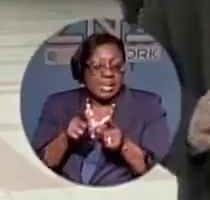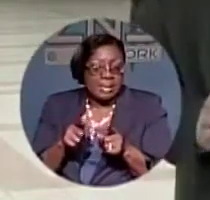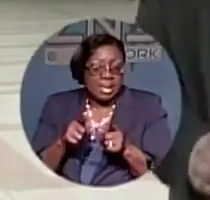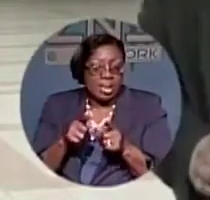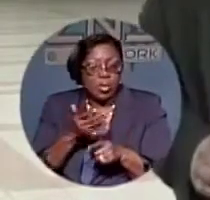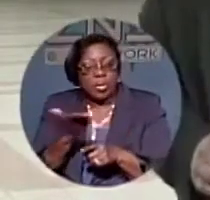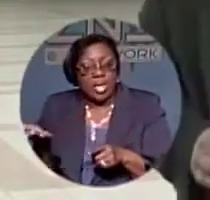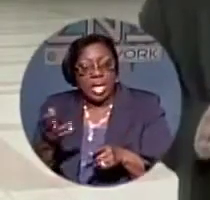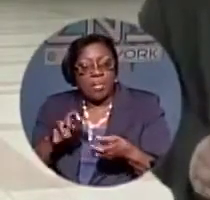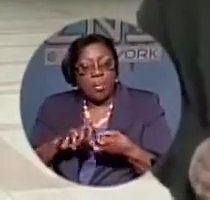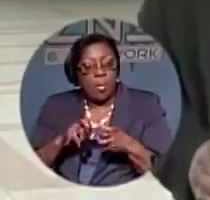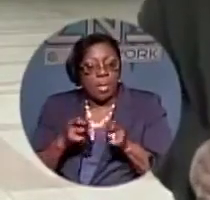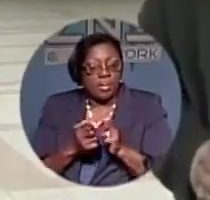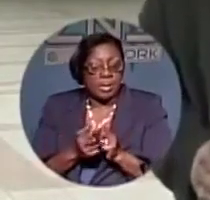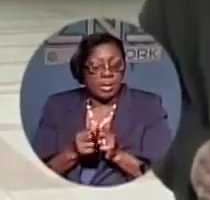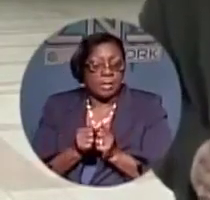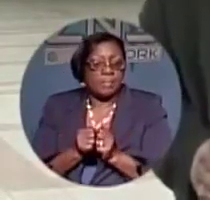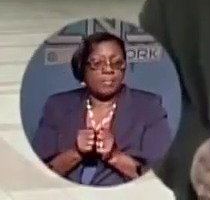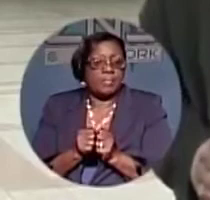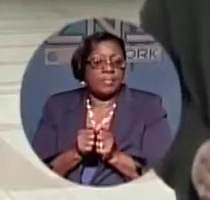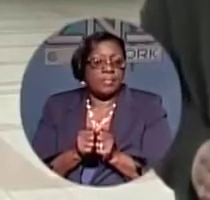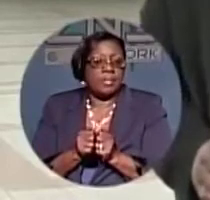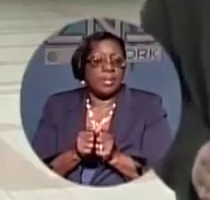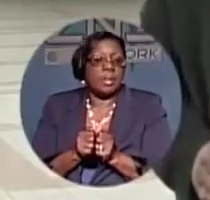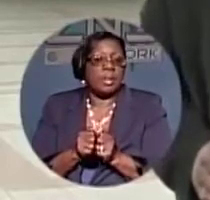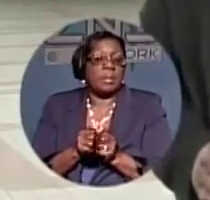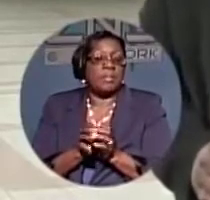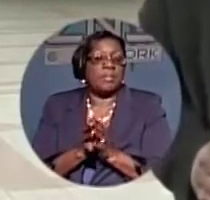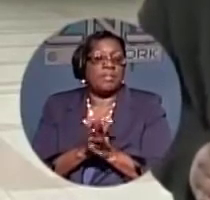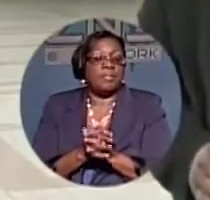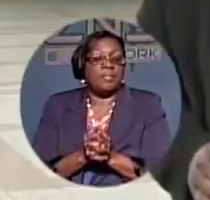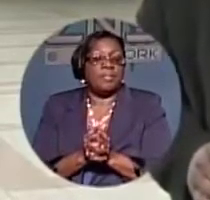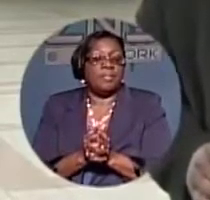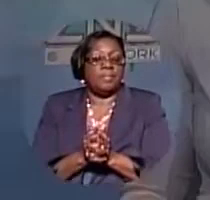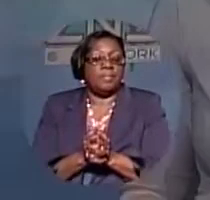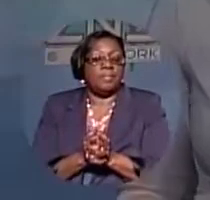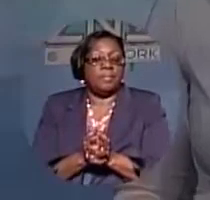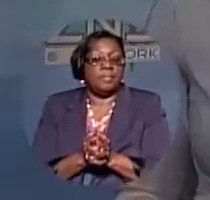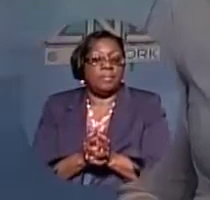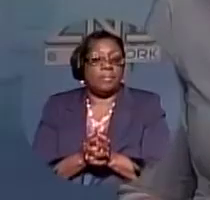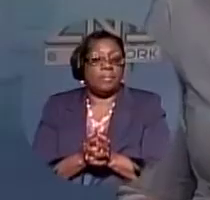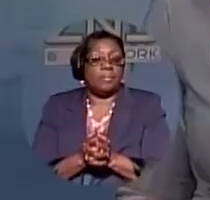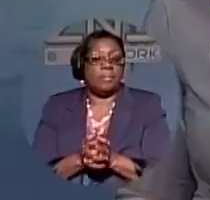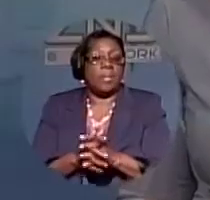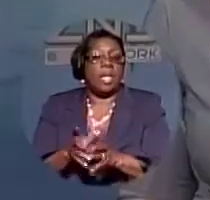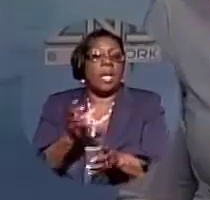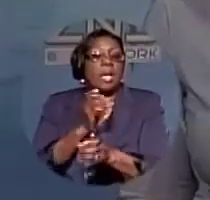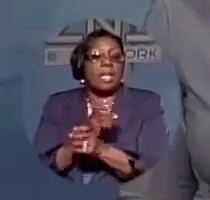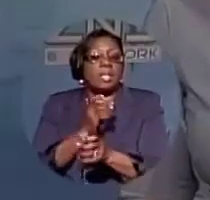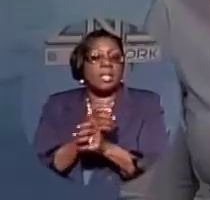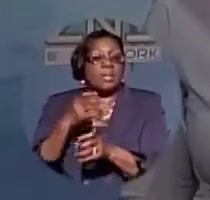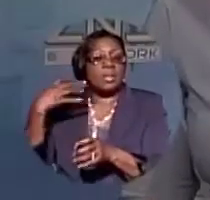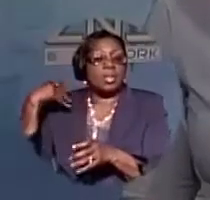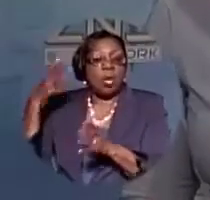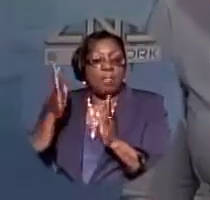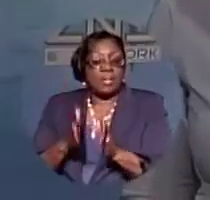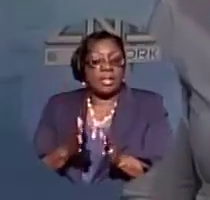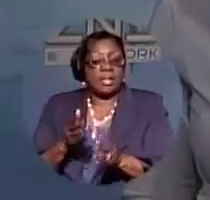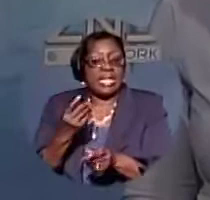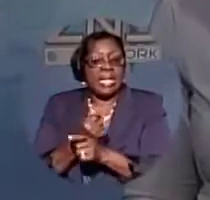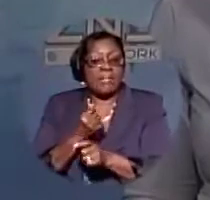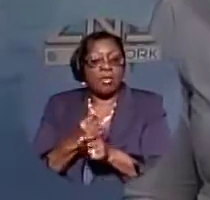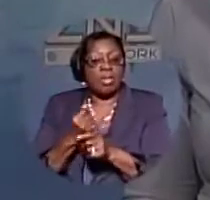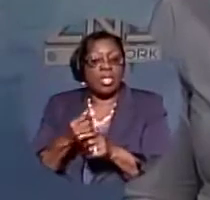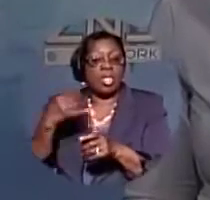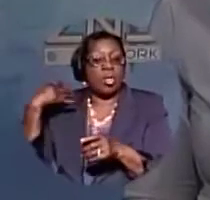bring resolution over these issues. Clint Watson, ZNS News. Well, customs officers and immigration